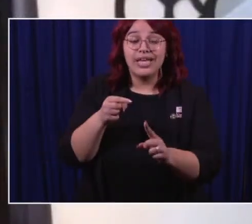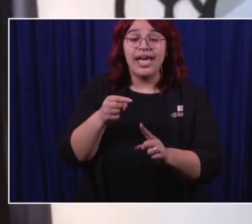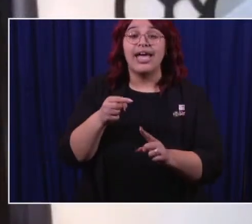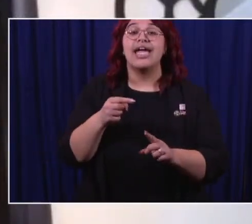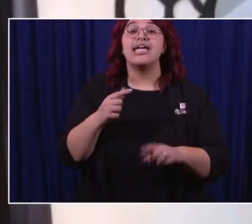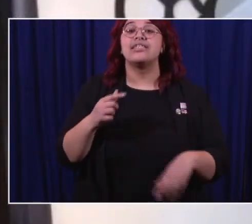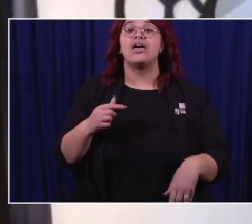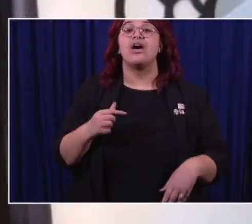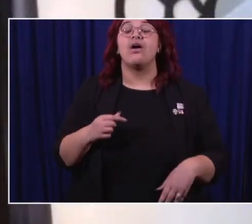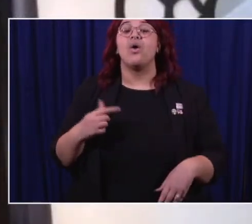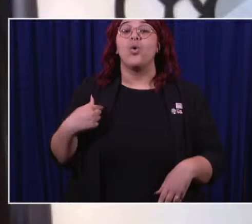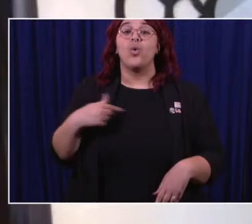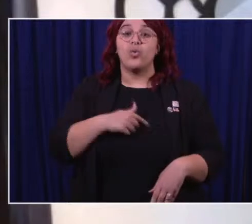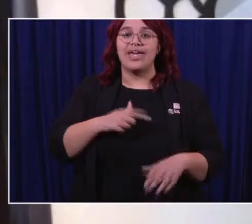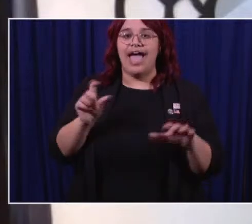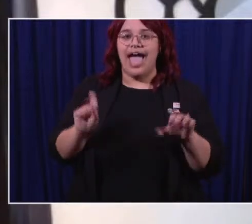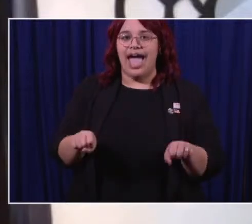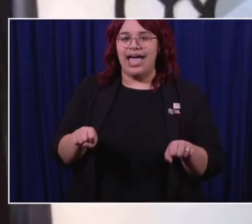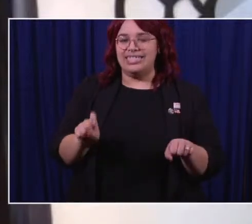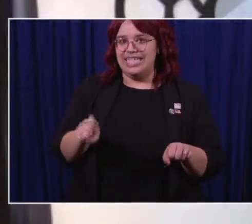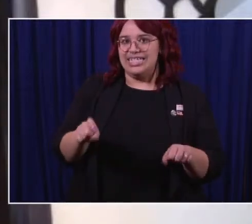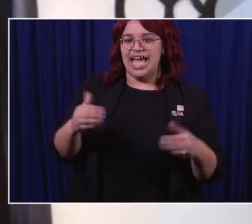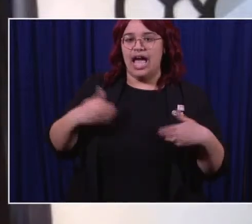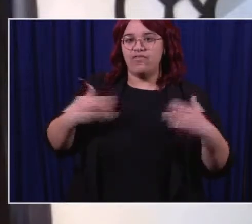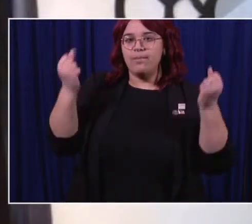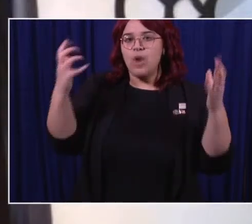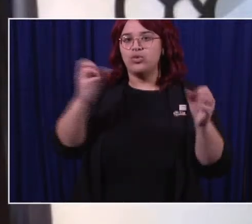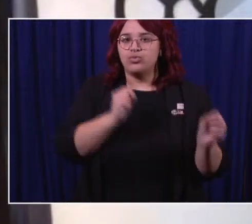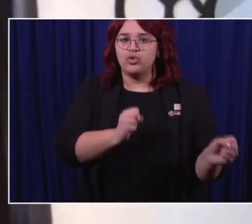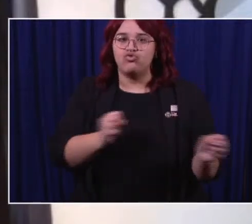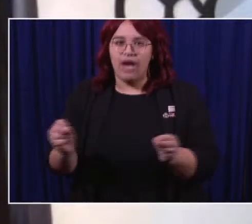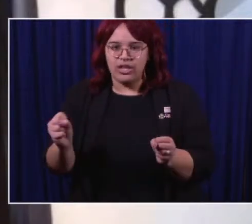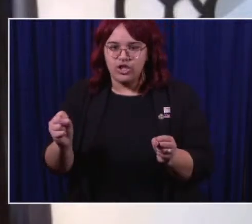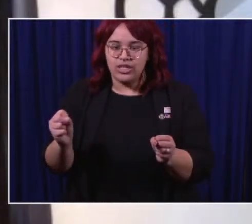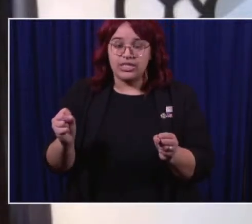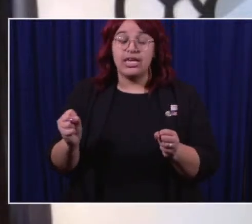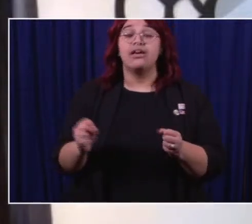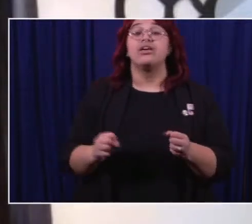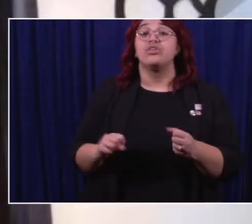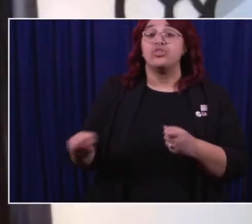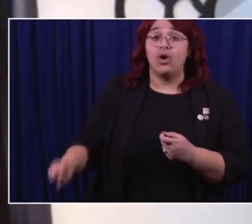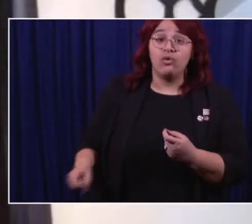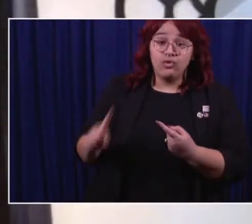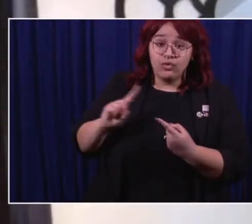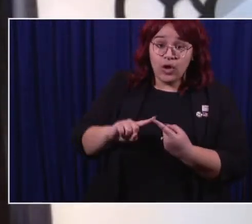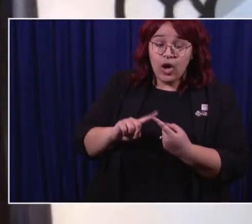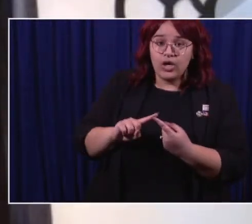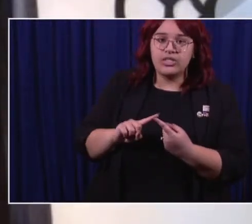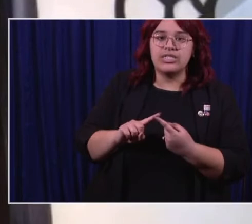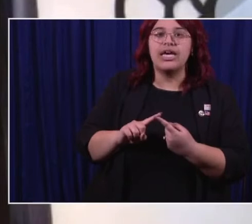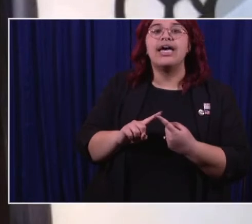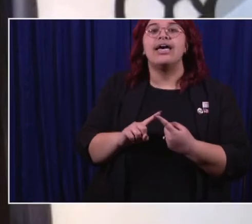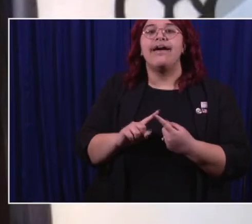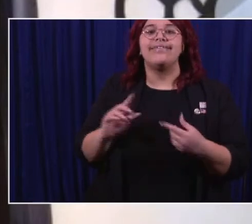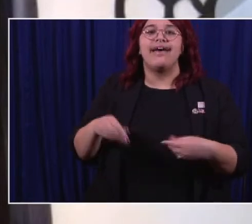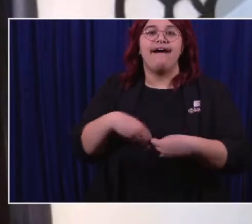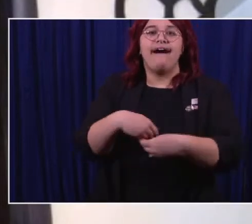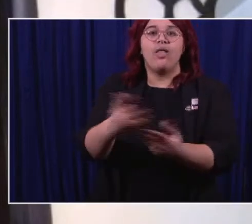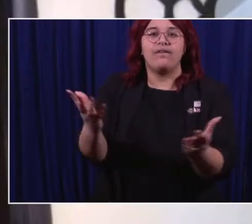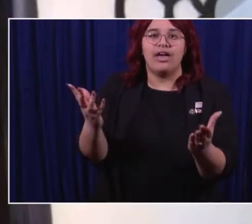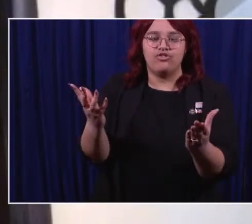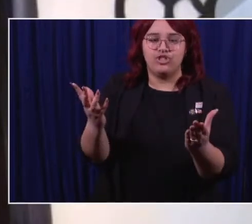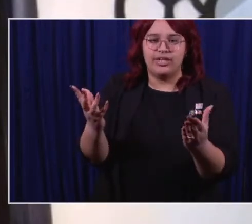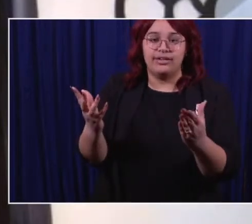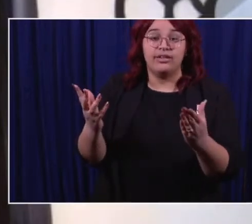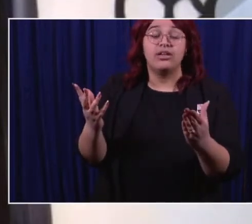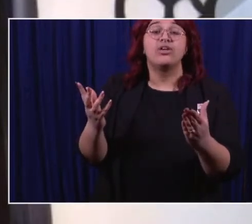multi-pronged. One, we understand that we have to have the allocation formula correct. So one of the things we've done with our allocation formula is adjusted 20%